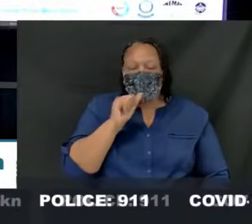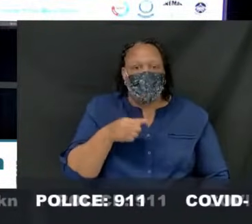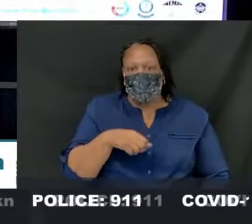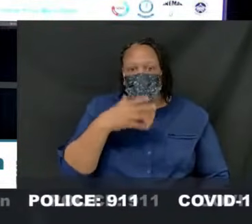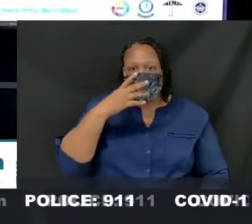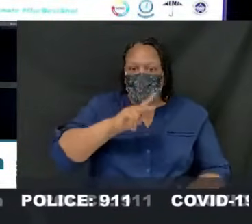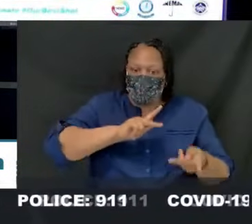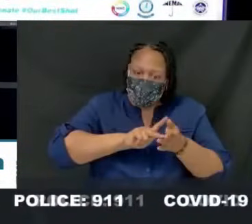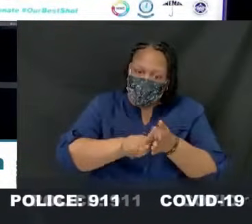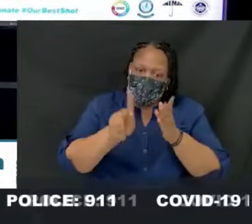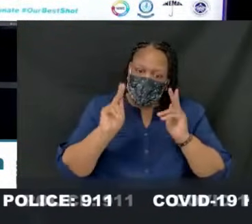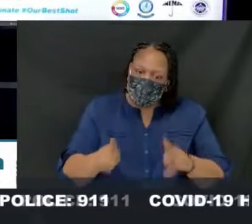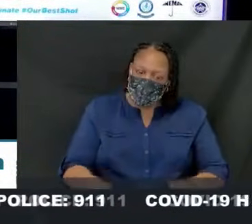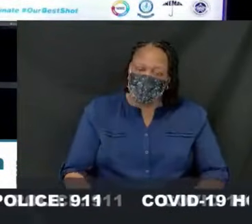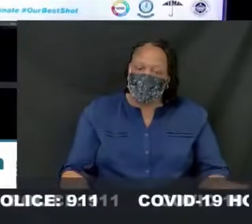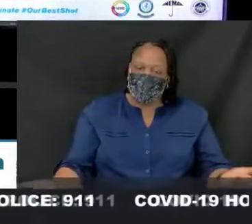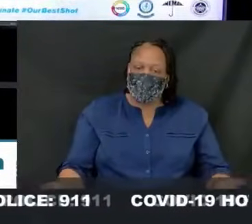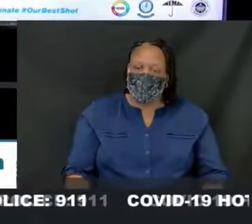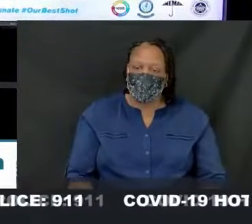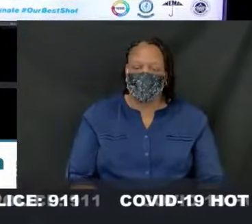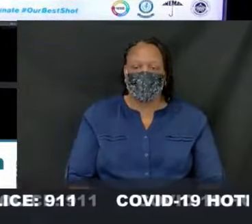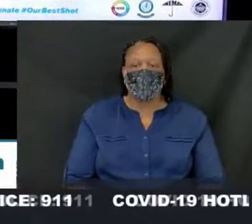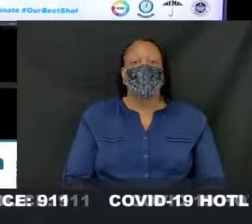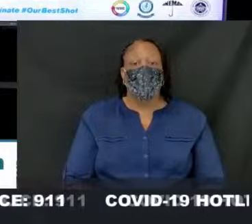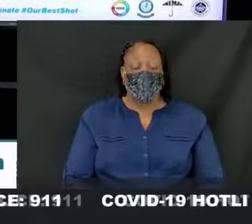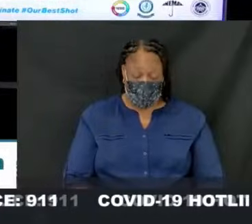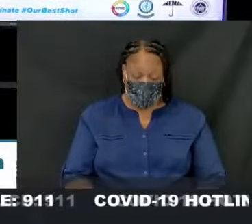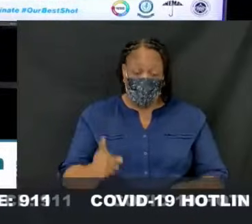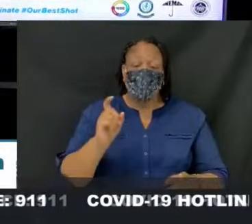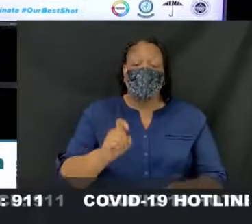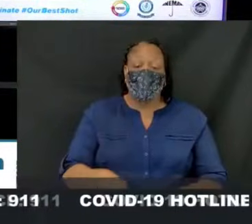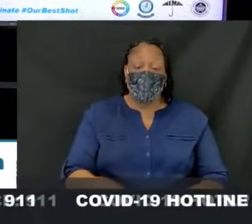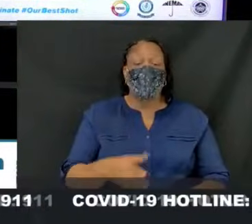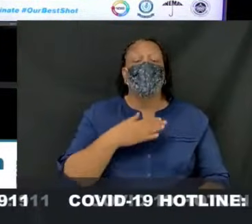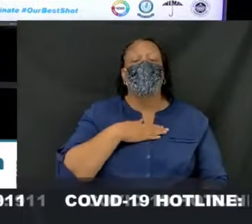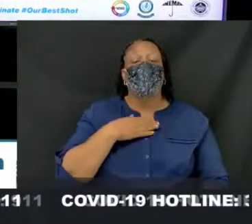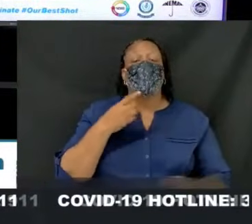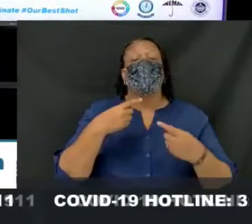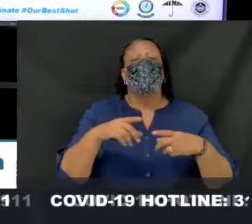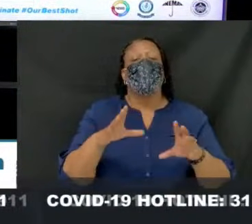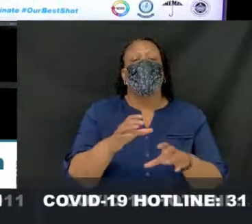the only how you can do that is by getting vaccinated.